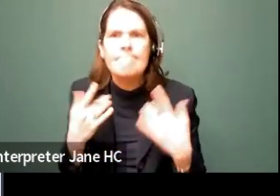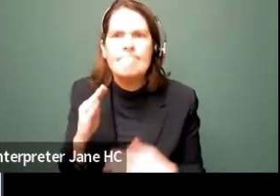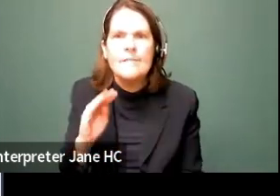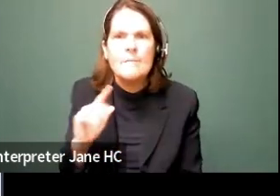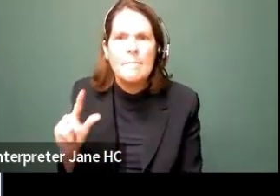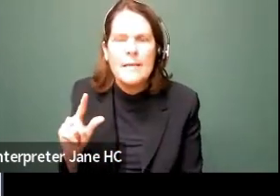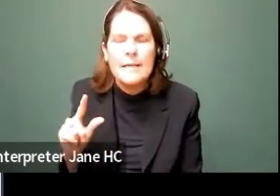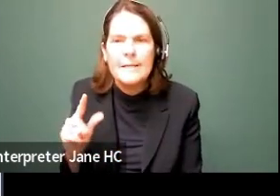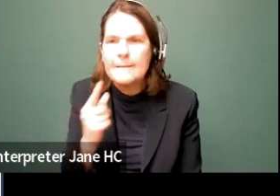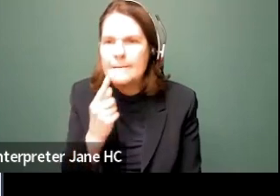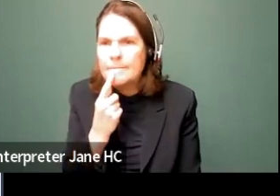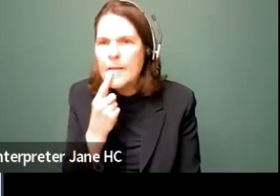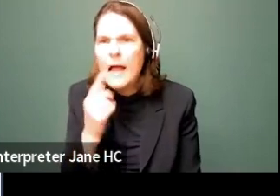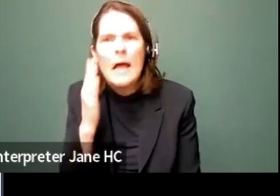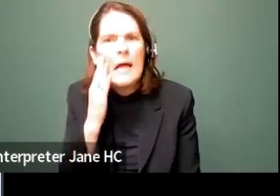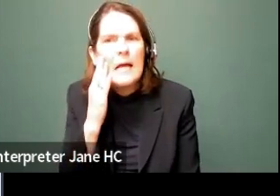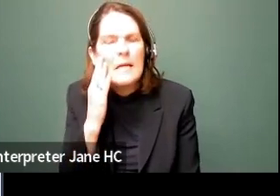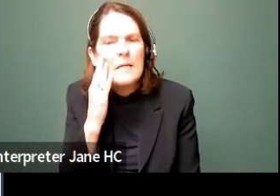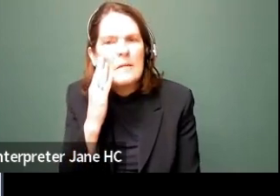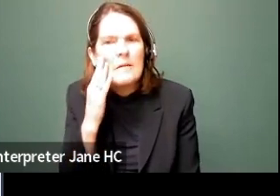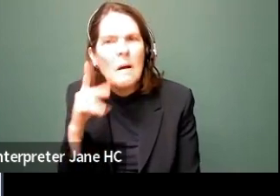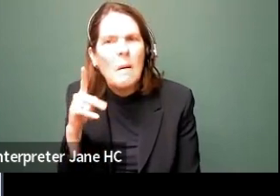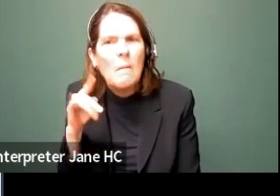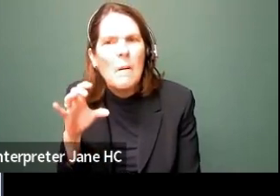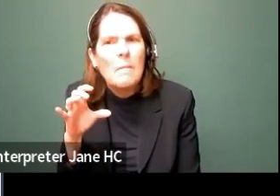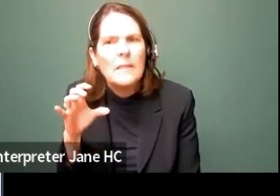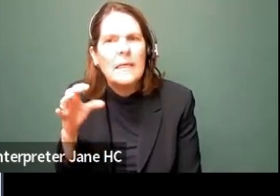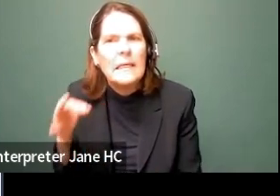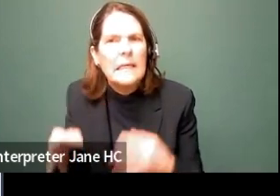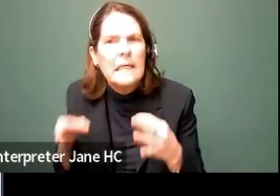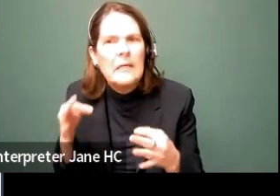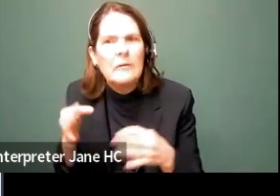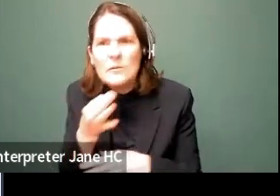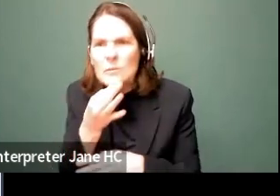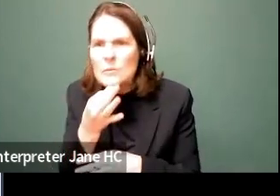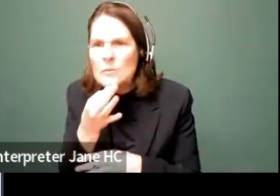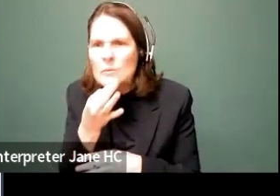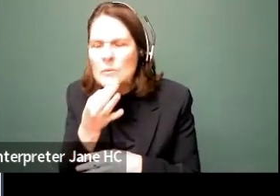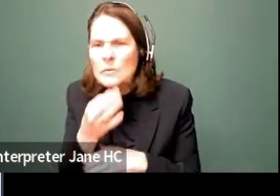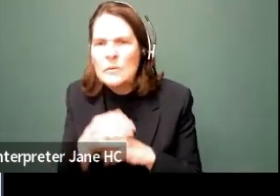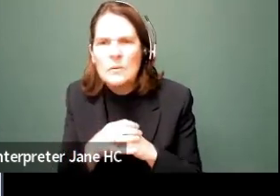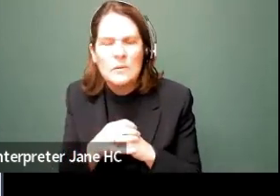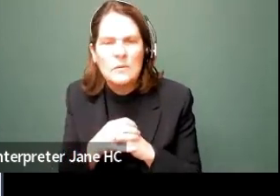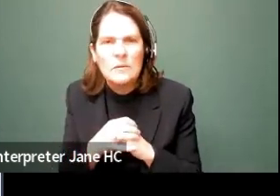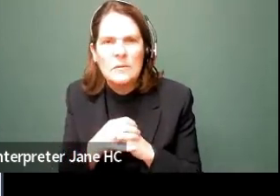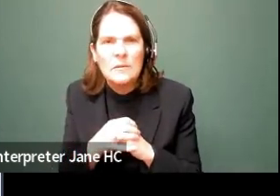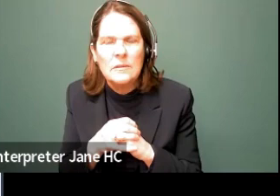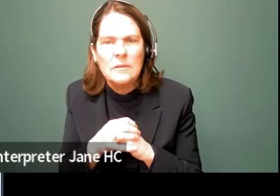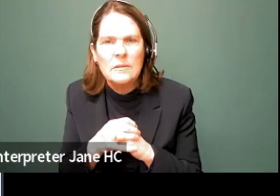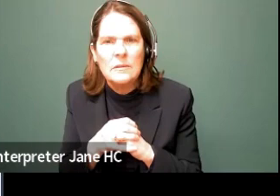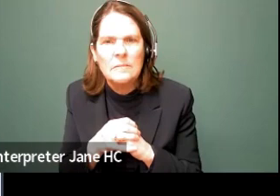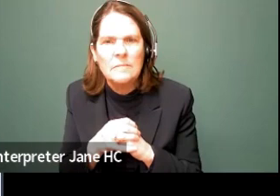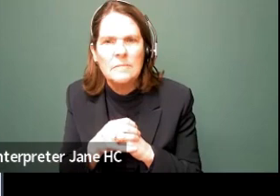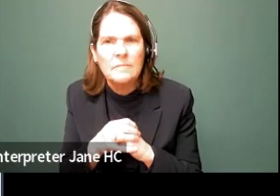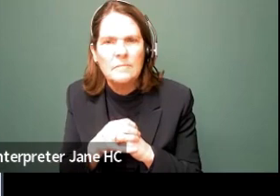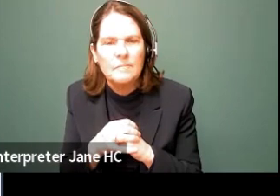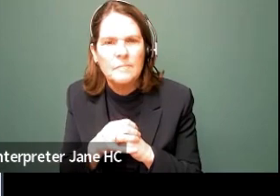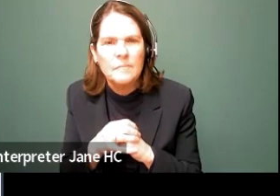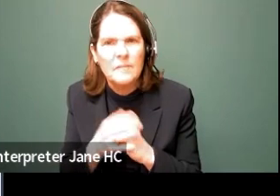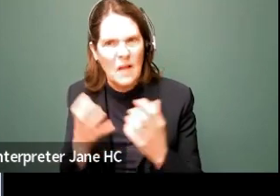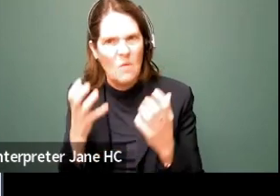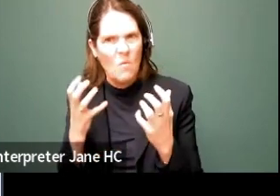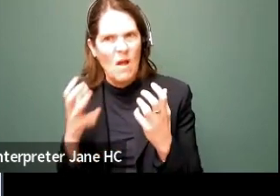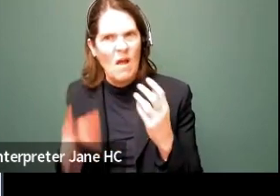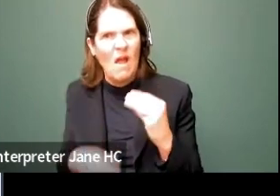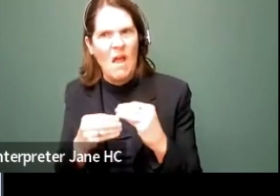that there is a public hearing coming up and you'd like to weigh in on